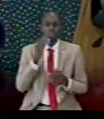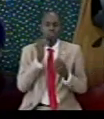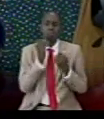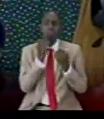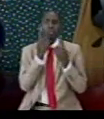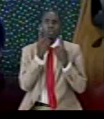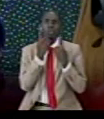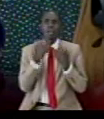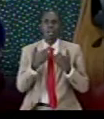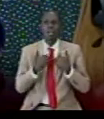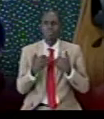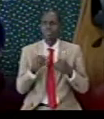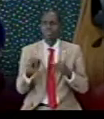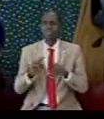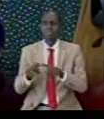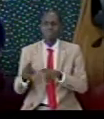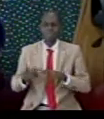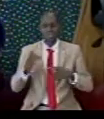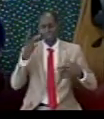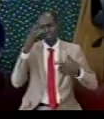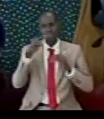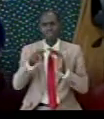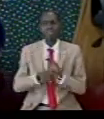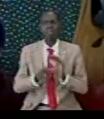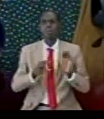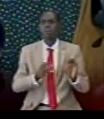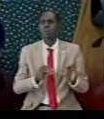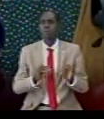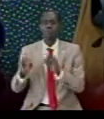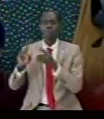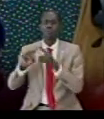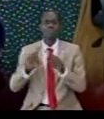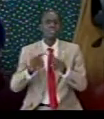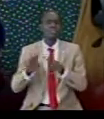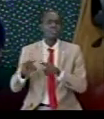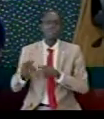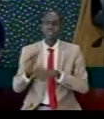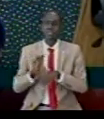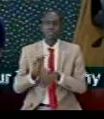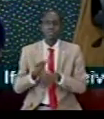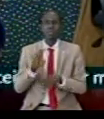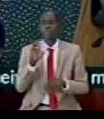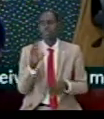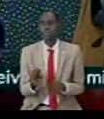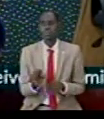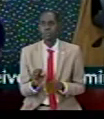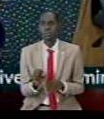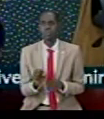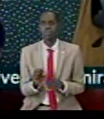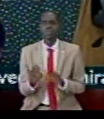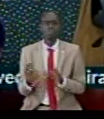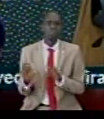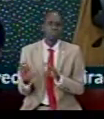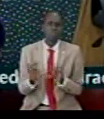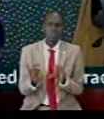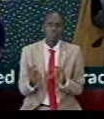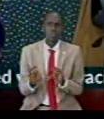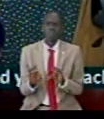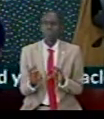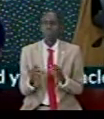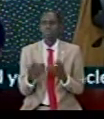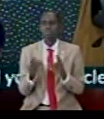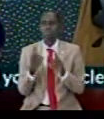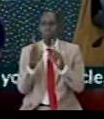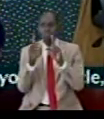sickness. See, I went to so many churches. They do assignments for me. Some ask me,